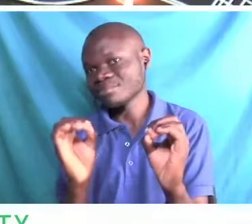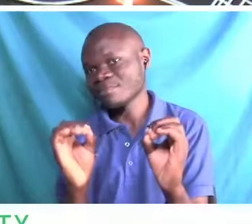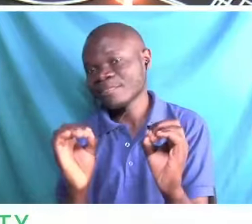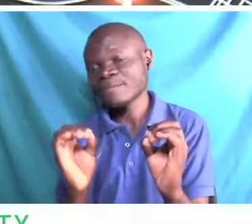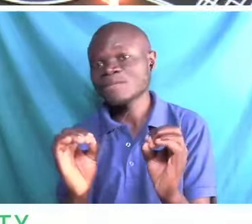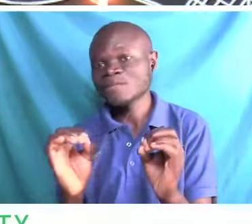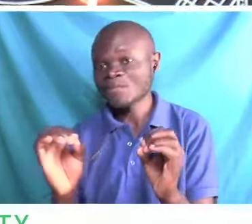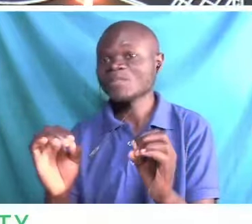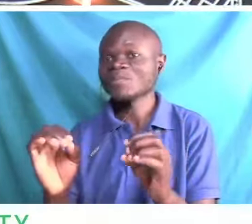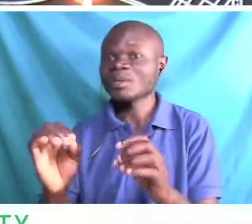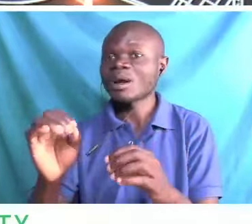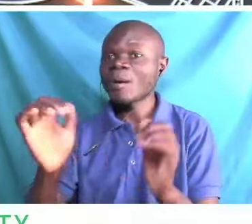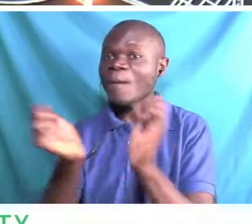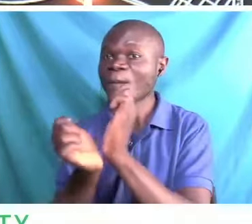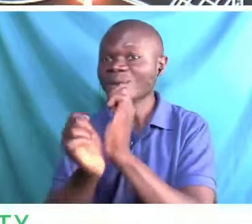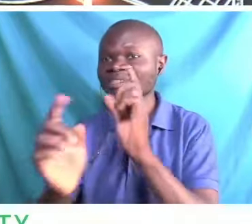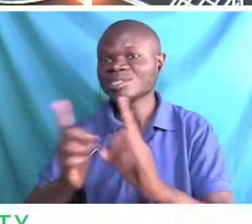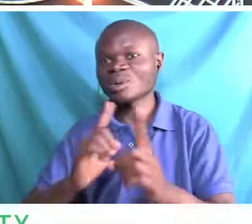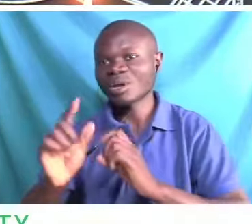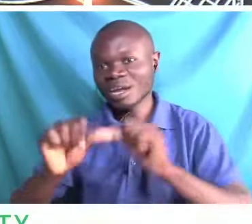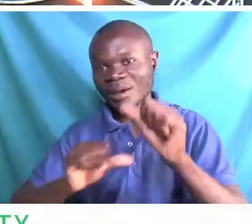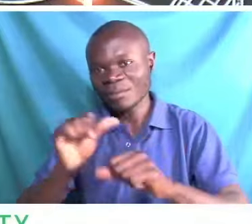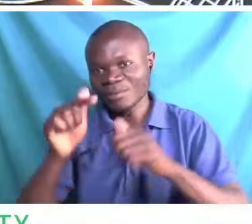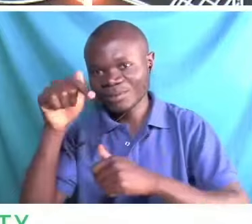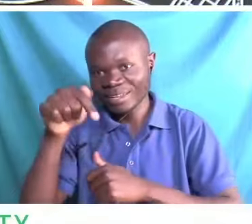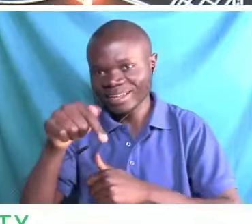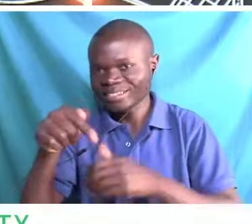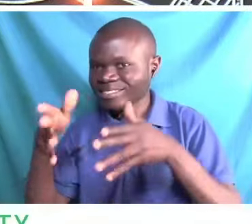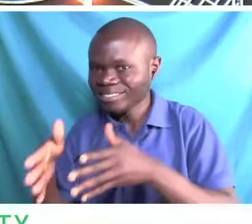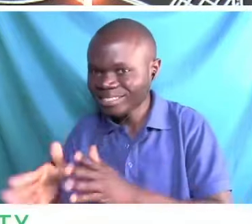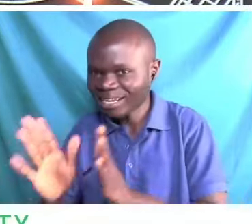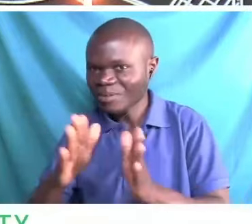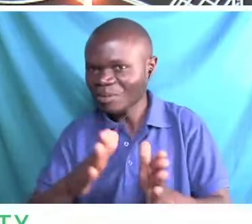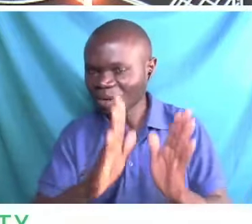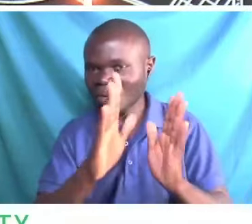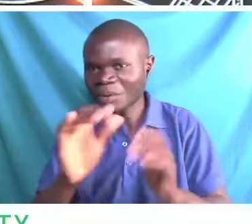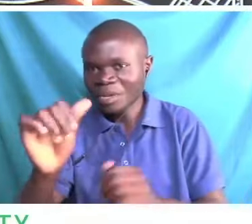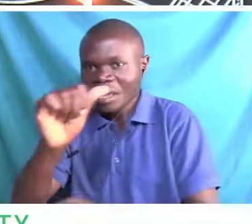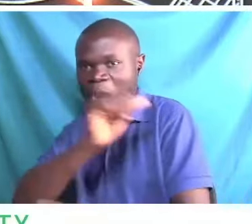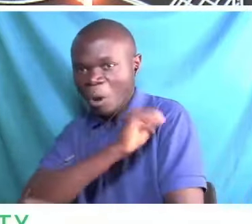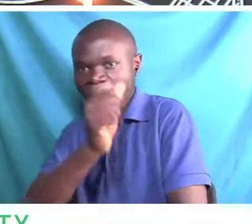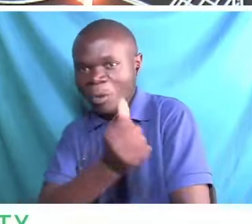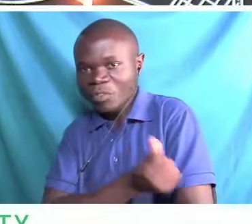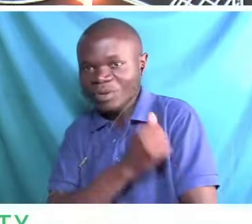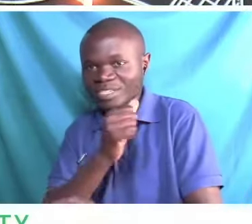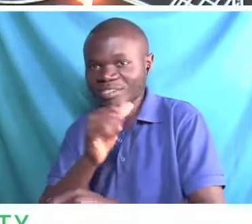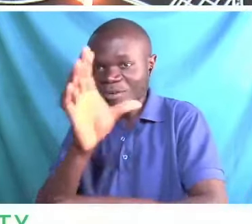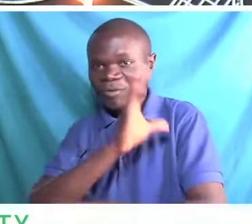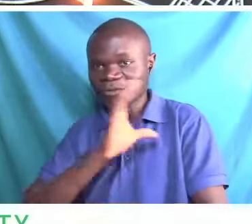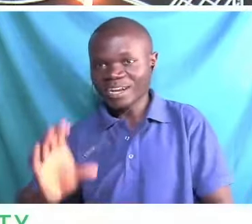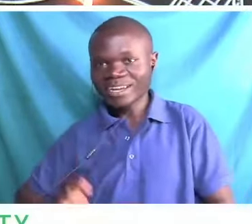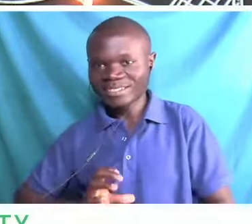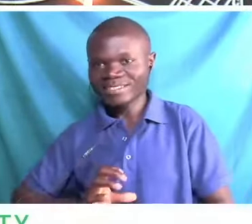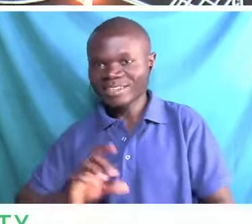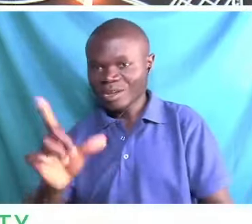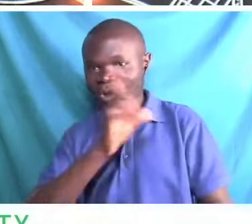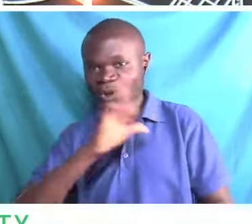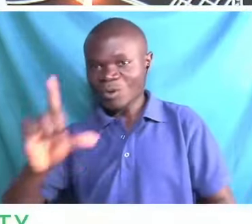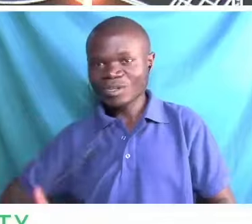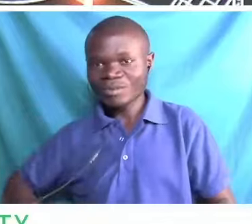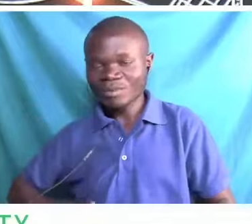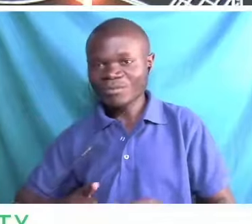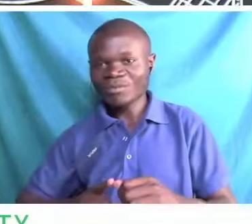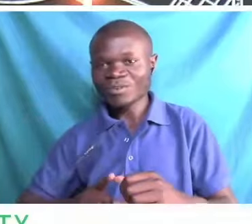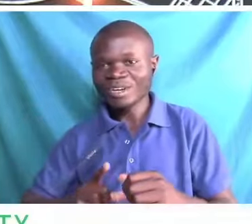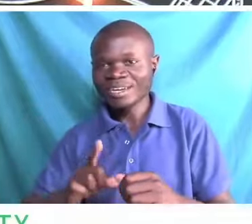what Paul is talking about here. Allowing the authority of Christ and the lordship of Christ to be so evident